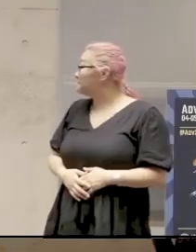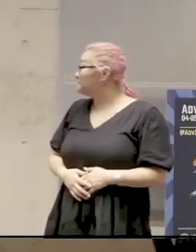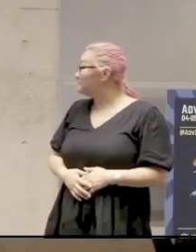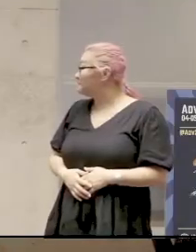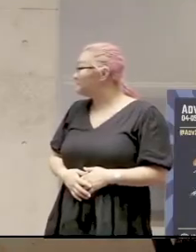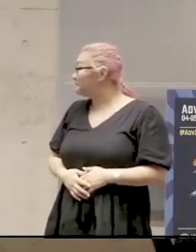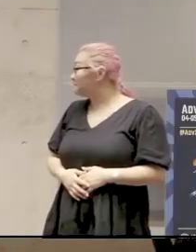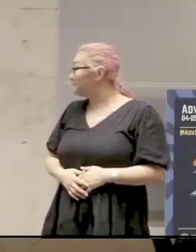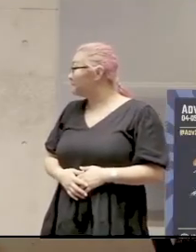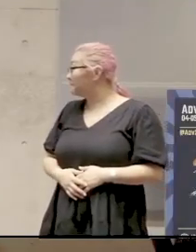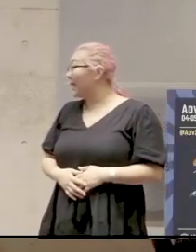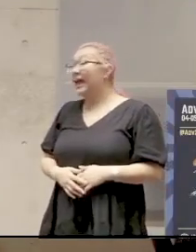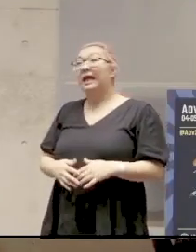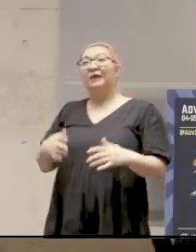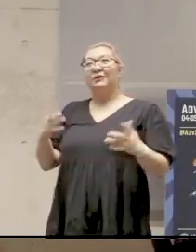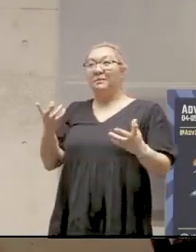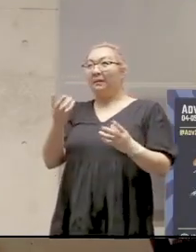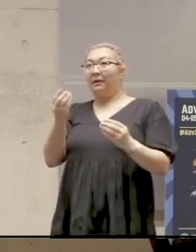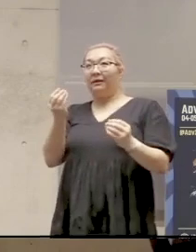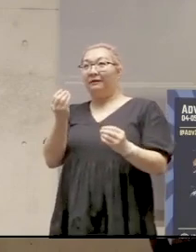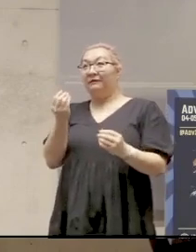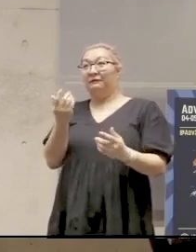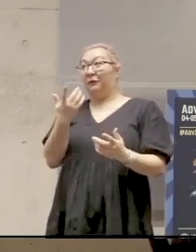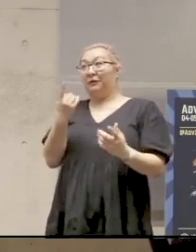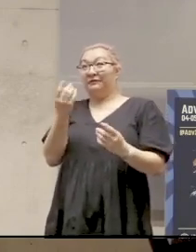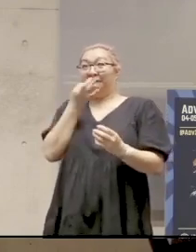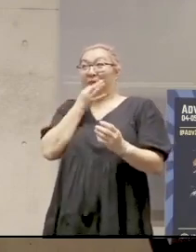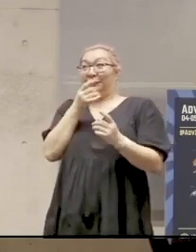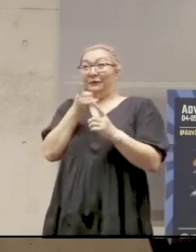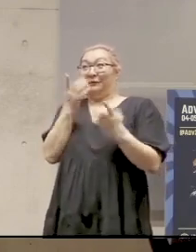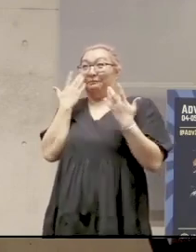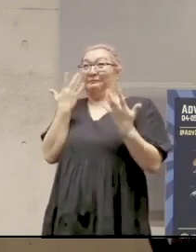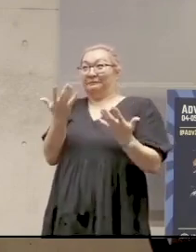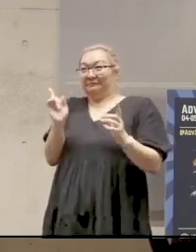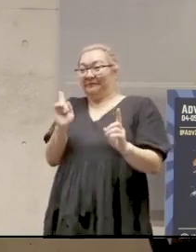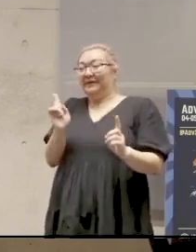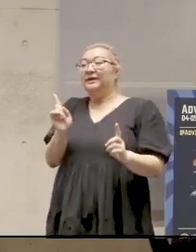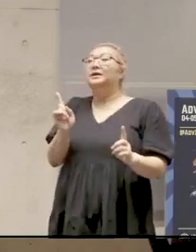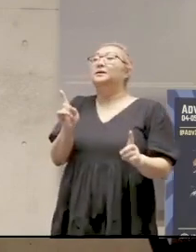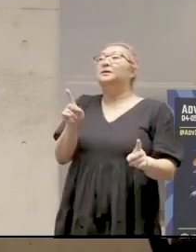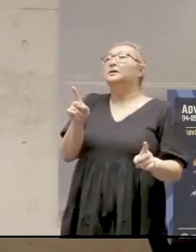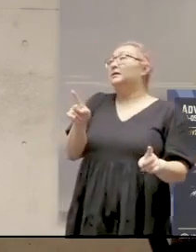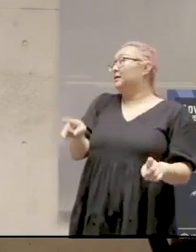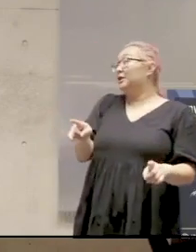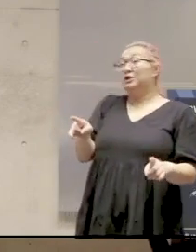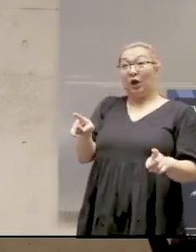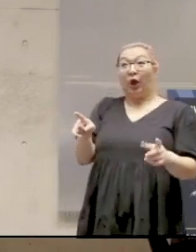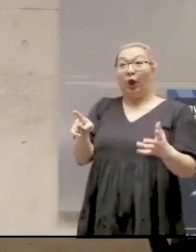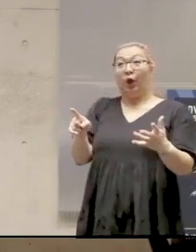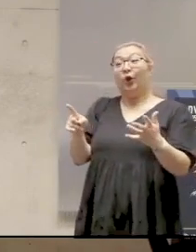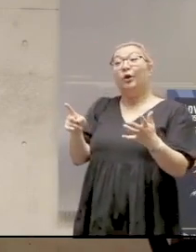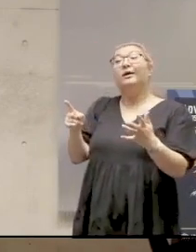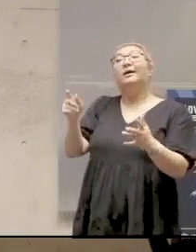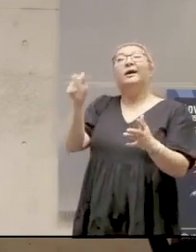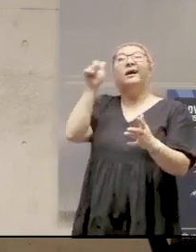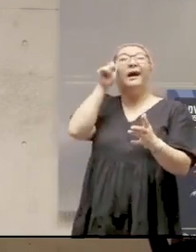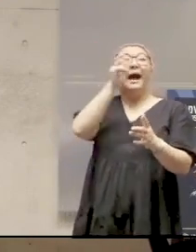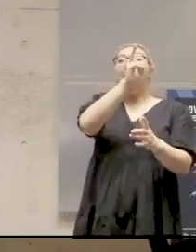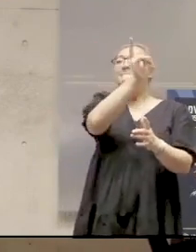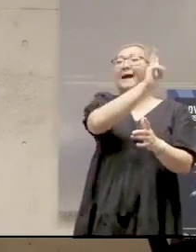So for the three of you that don't know, it's what every parent thought GTA was. This is